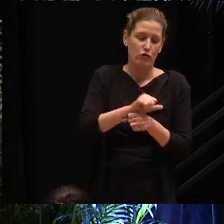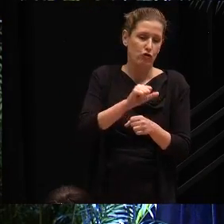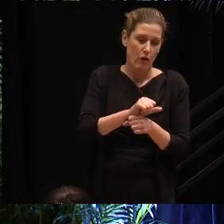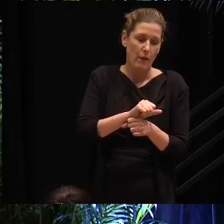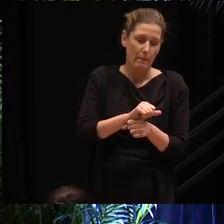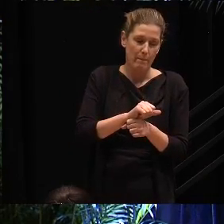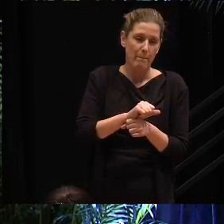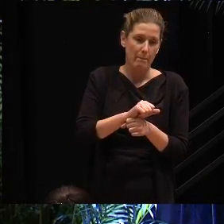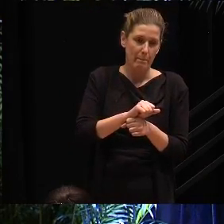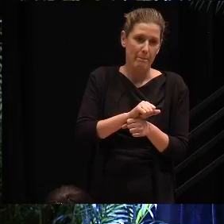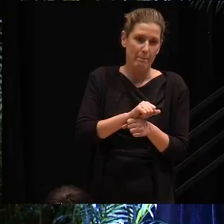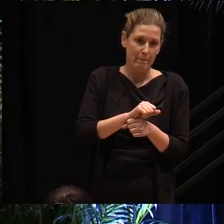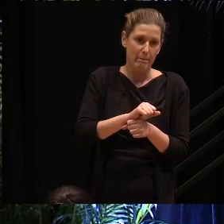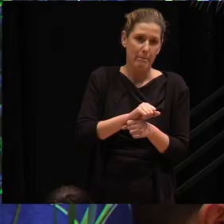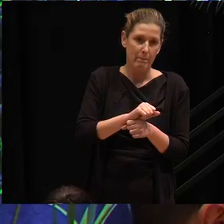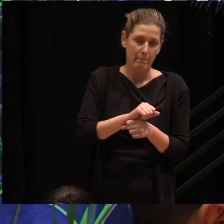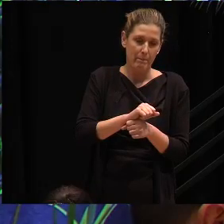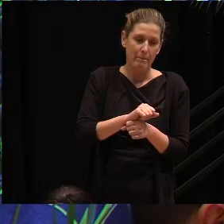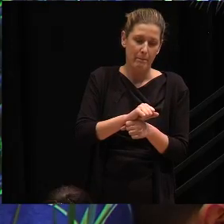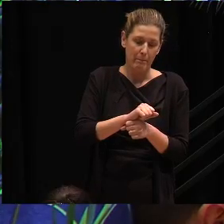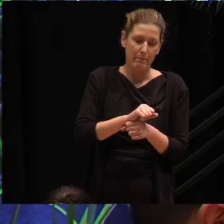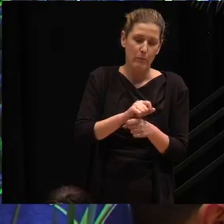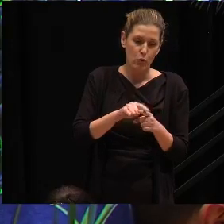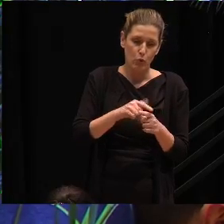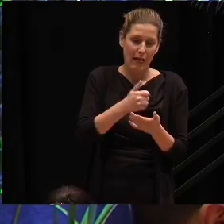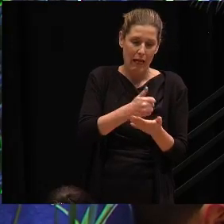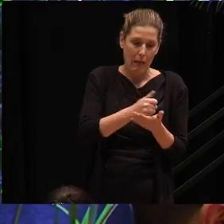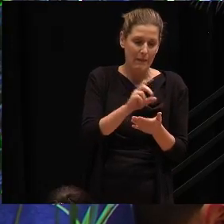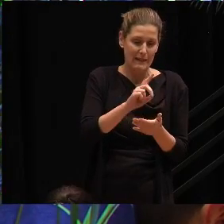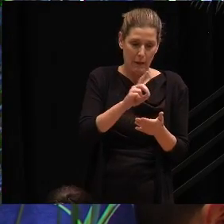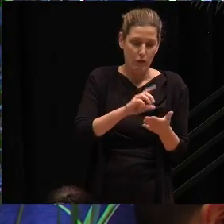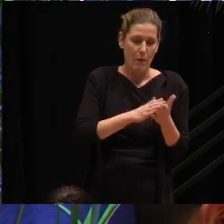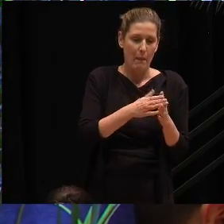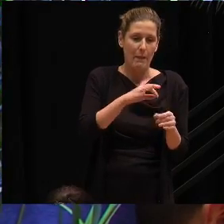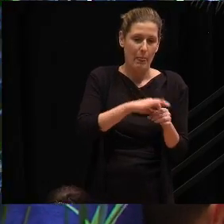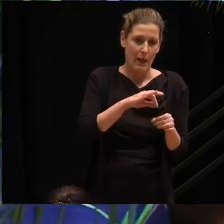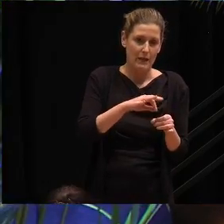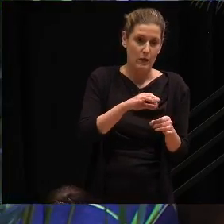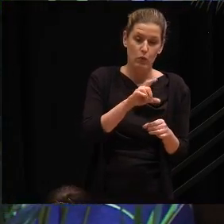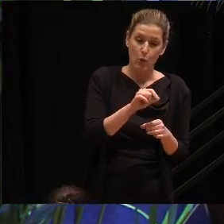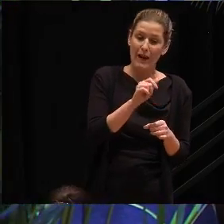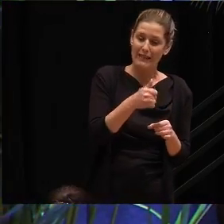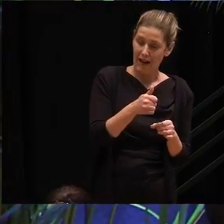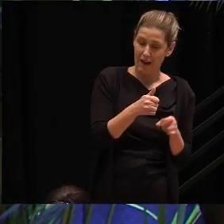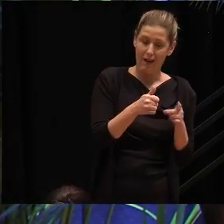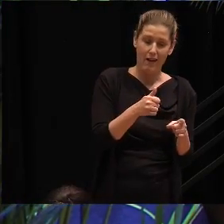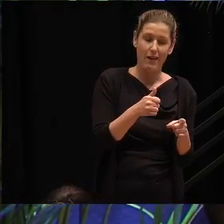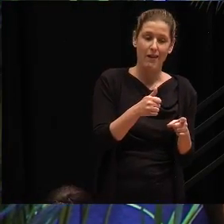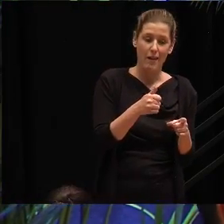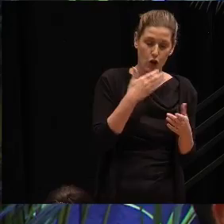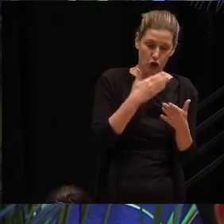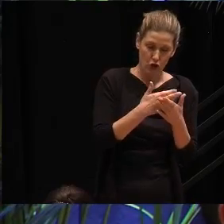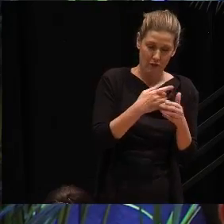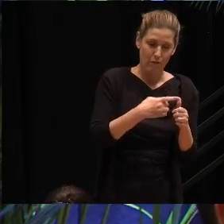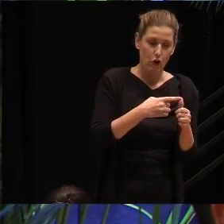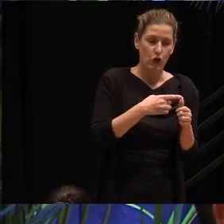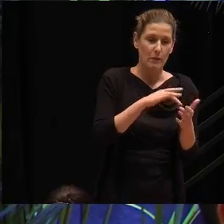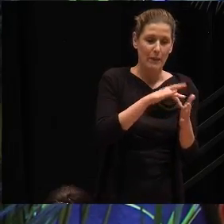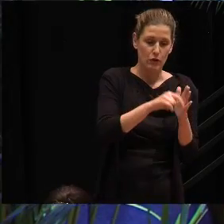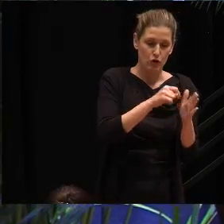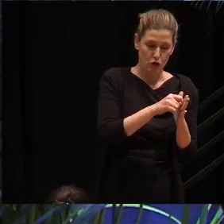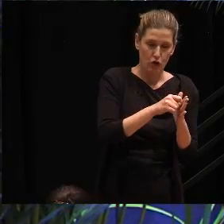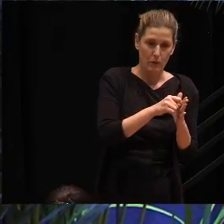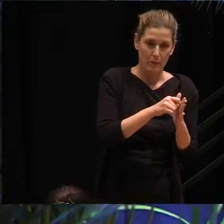of, getting Democrats elected. I mean, it's really that simple. 2010, okay, that was the first, midterm. I hope we don't have the